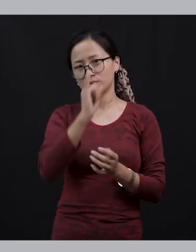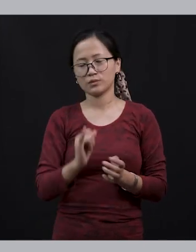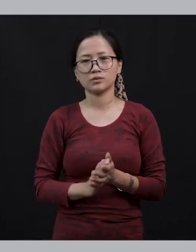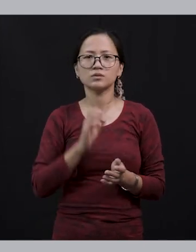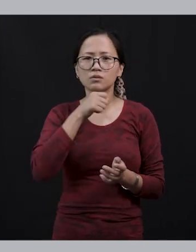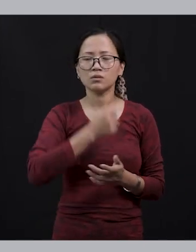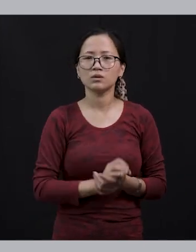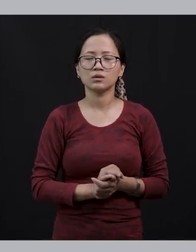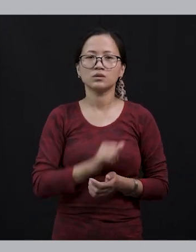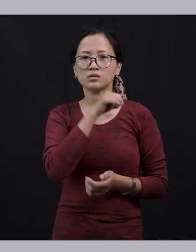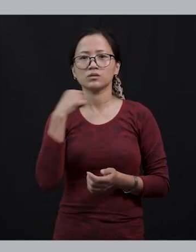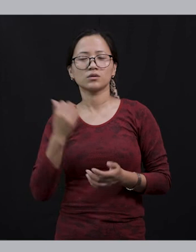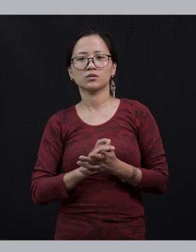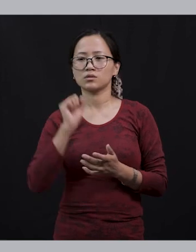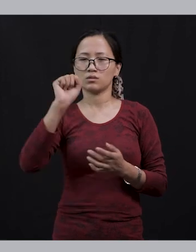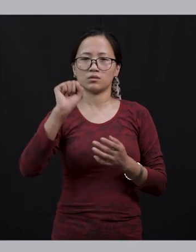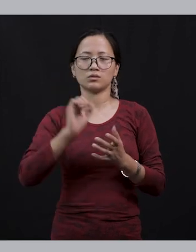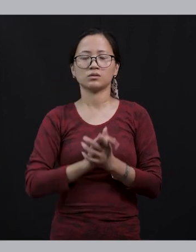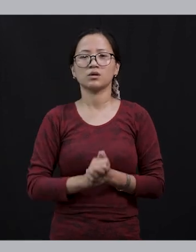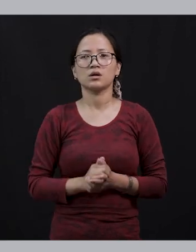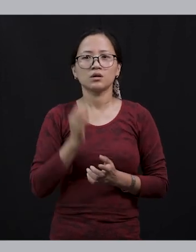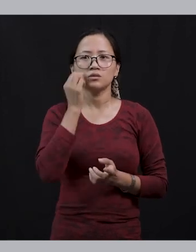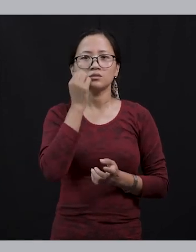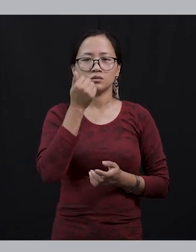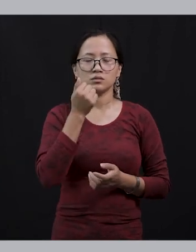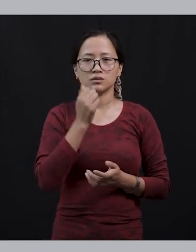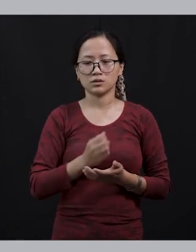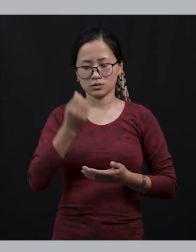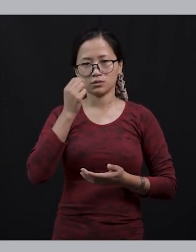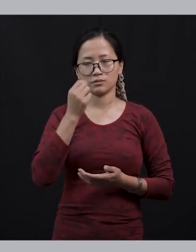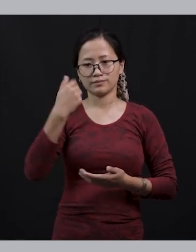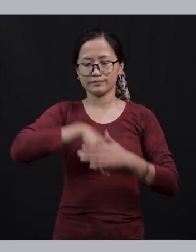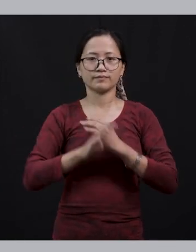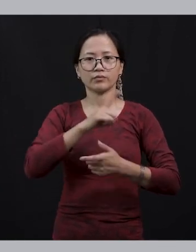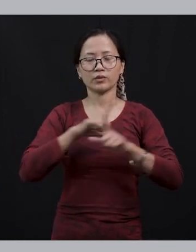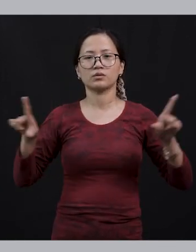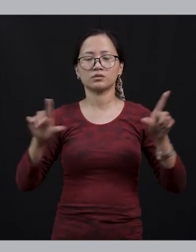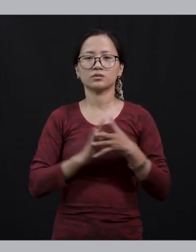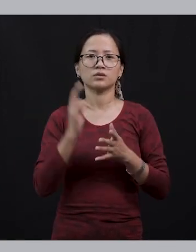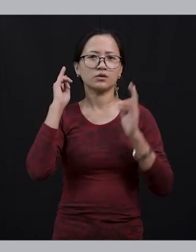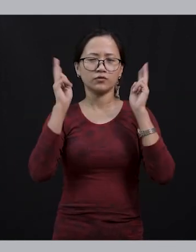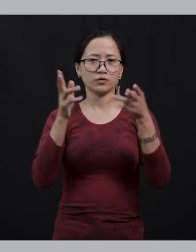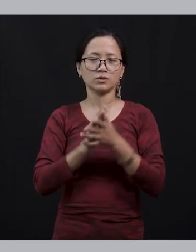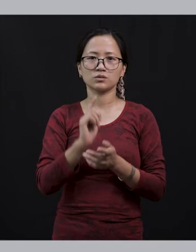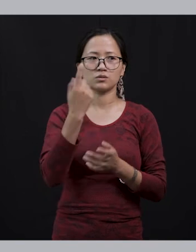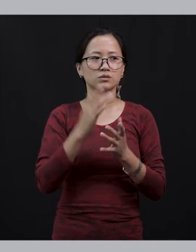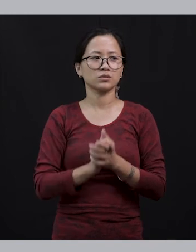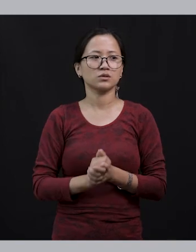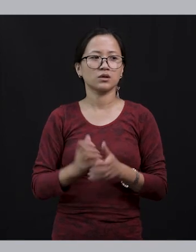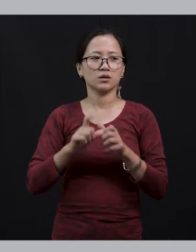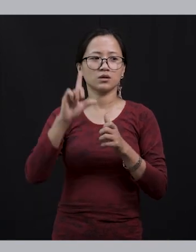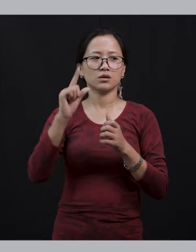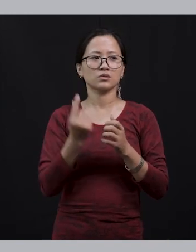very old, he was killed by his own son-in-law, who was also his nephew, and that's a very famous one called